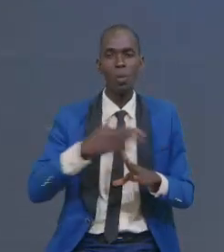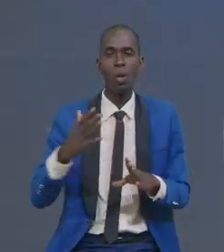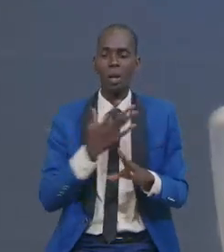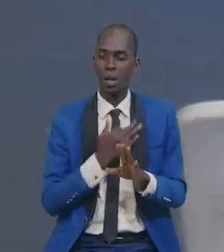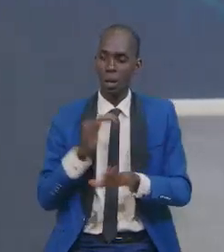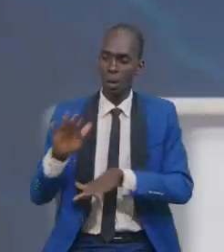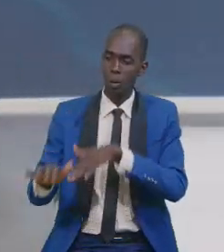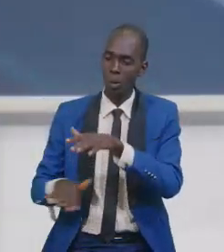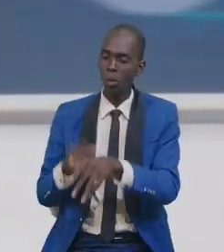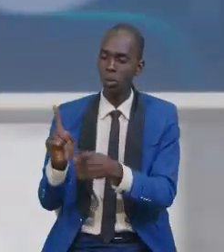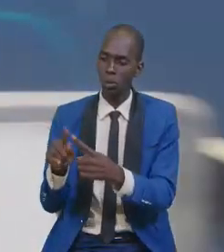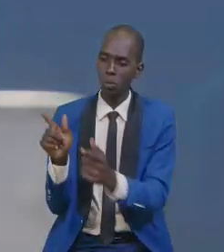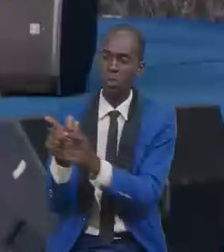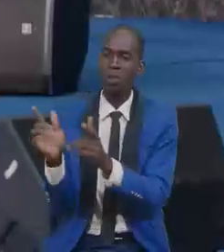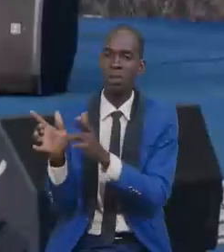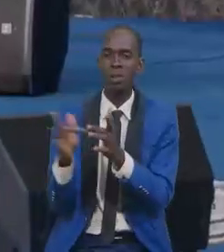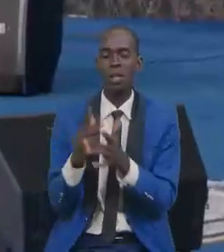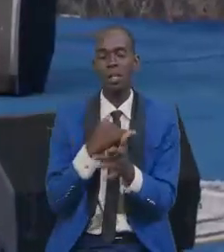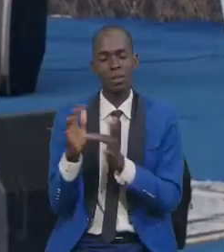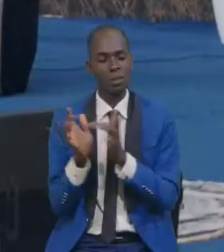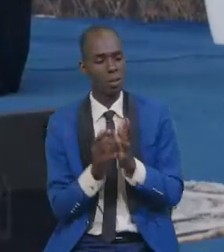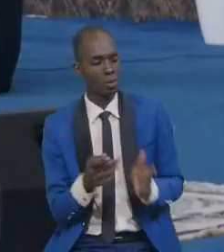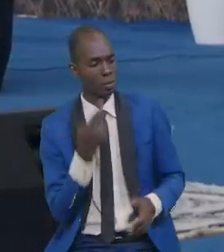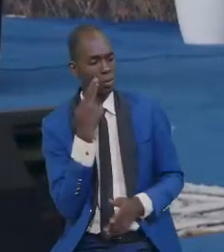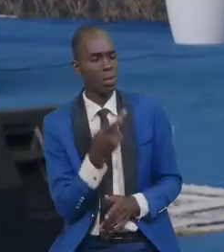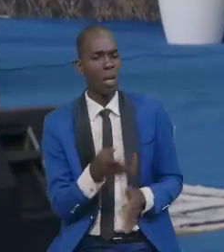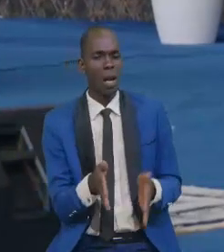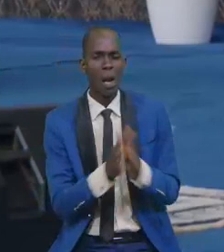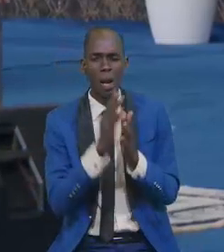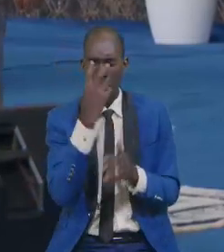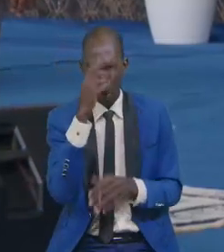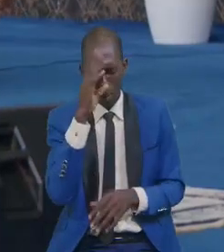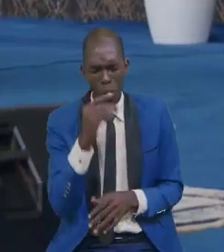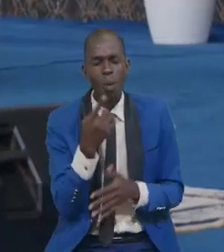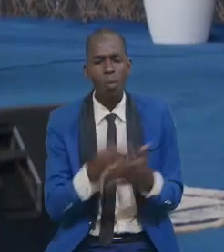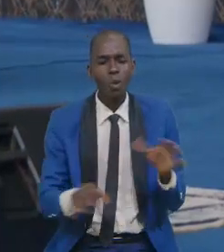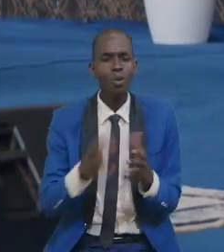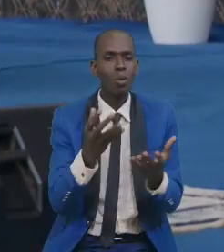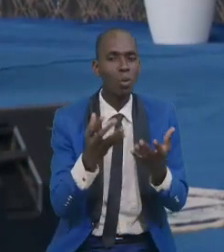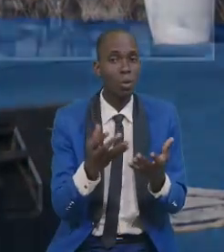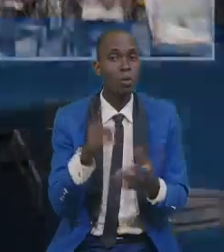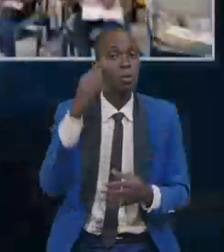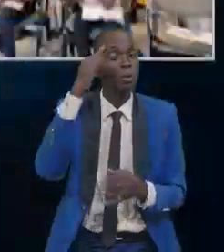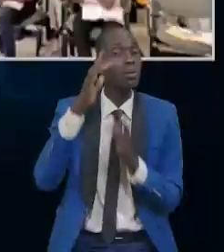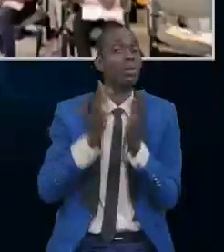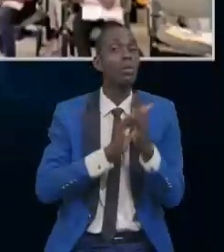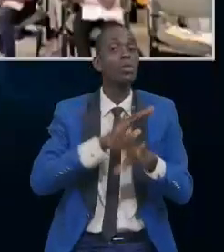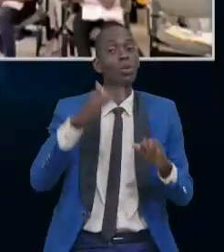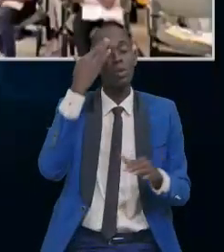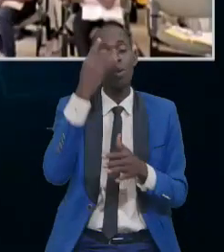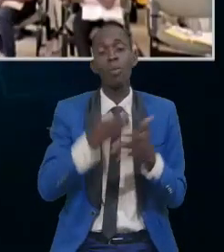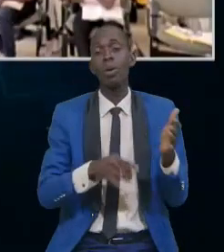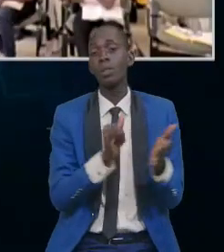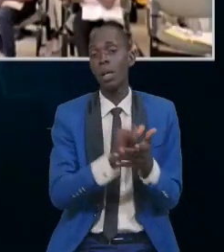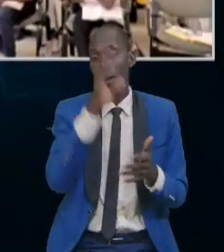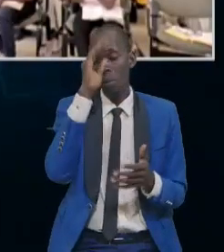Jesus, and Jesus said, what do you want? Jesus knew, of course, because even we ordinary people would know the